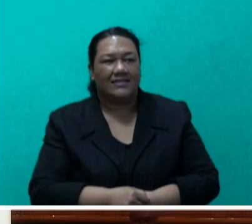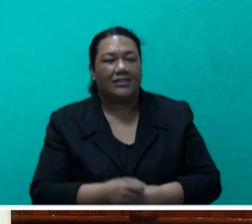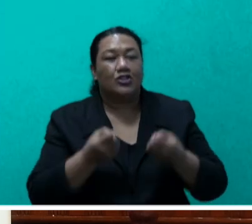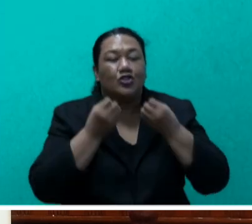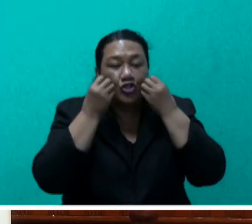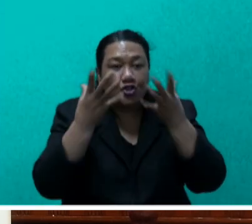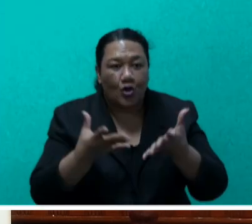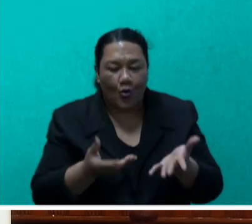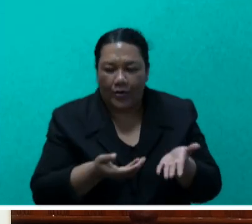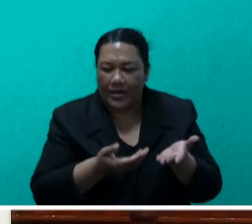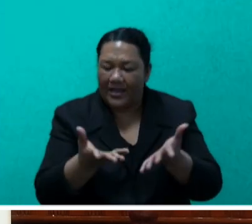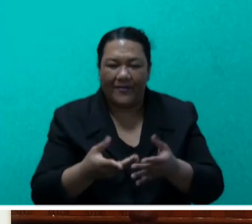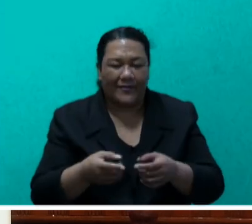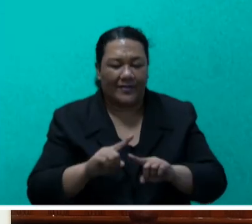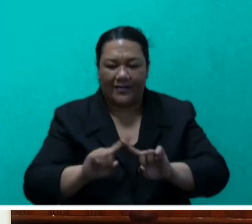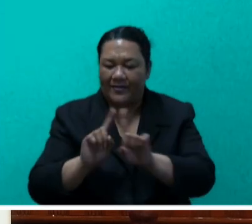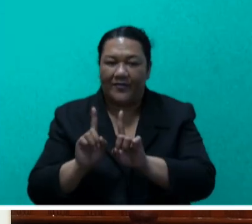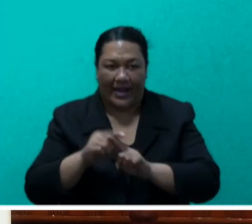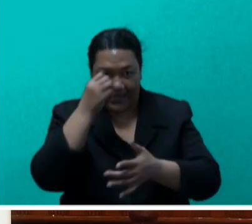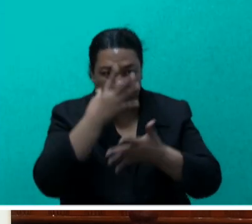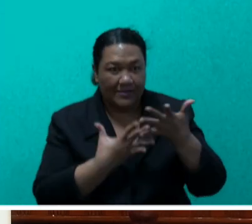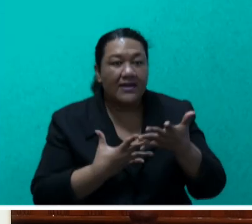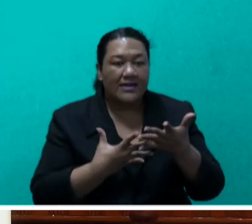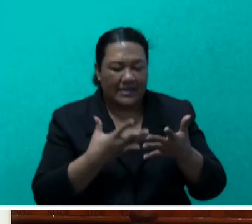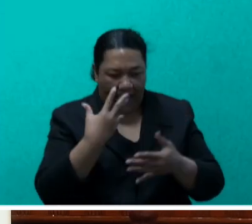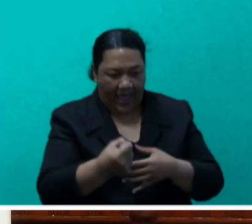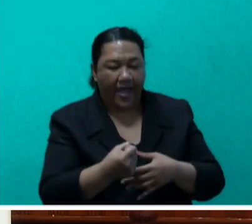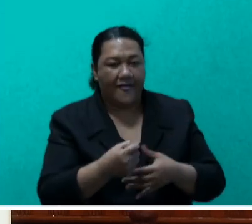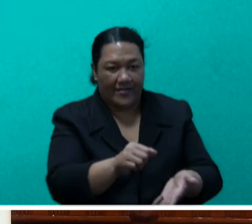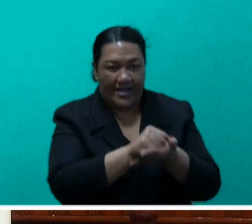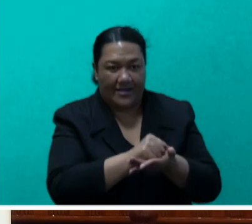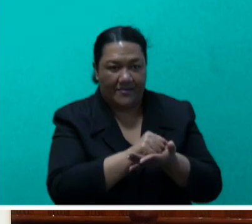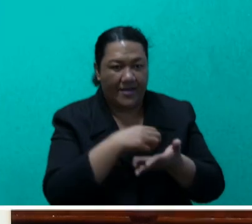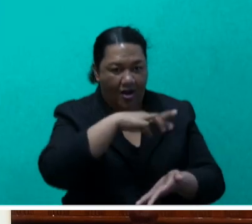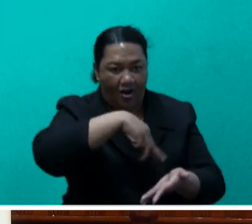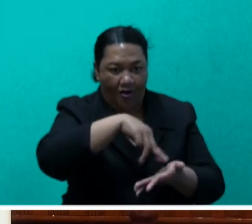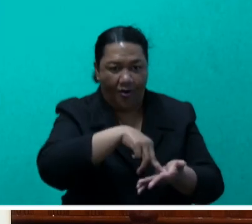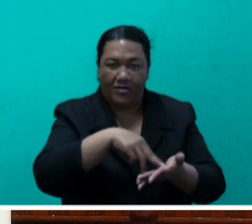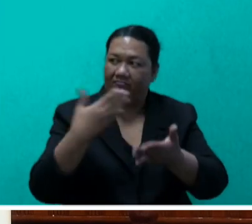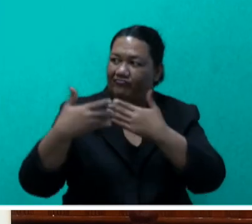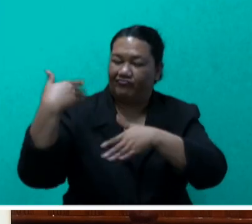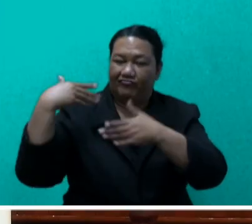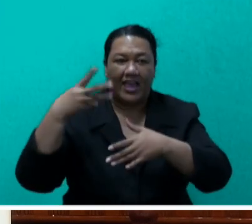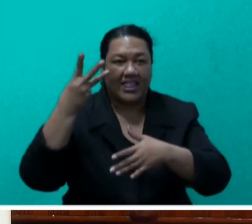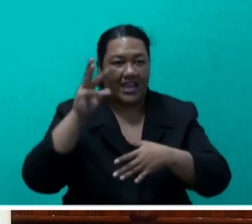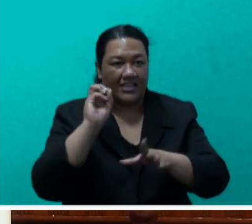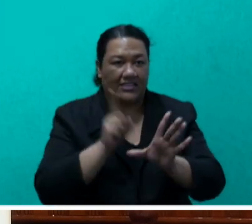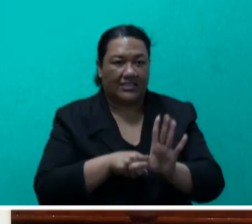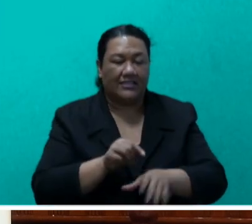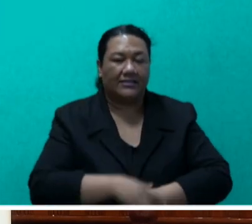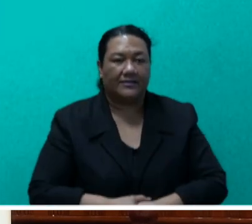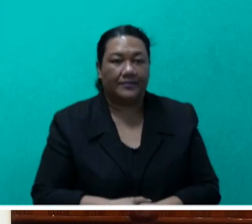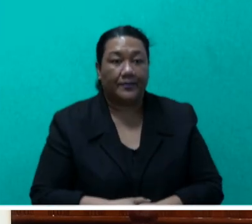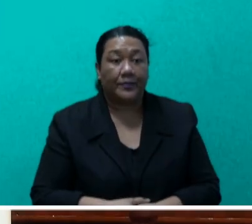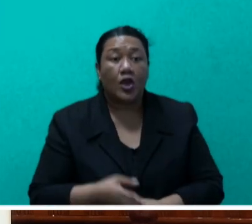interactive experience that has been stagnant for the last 30 years. Through